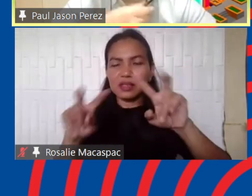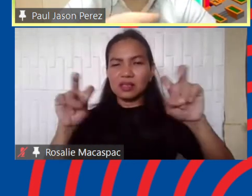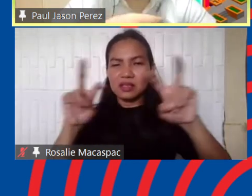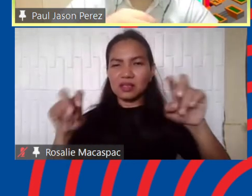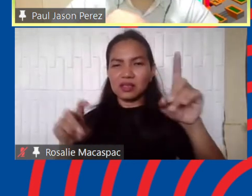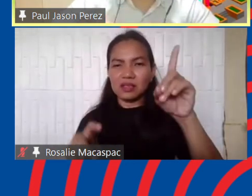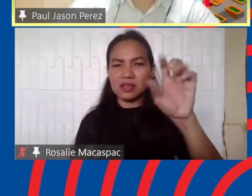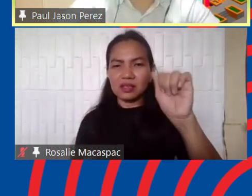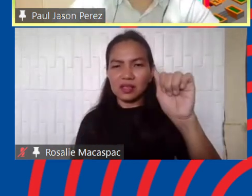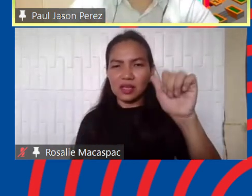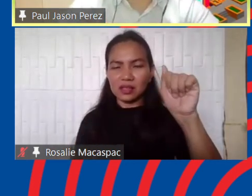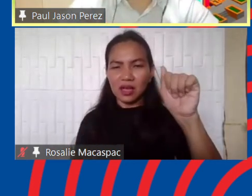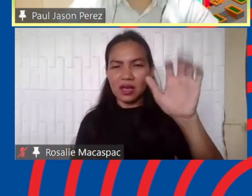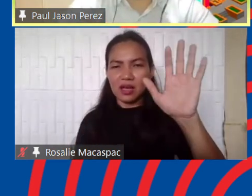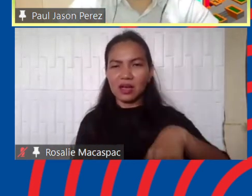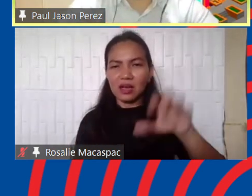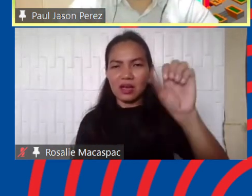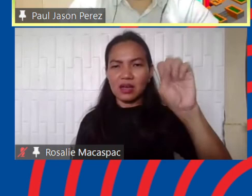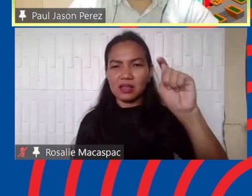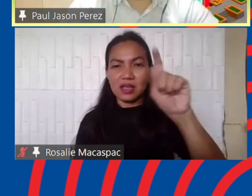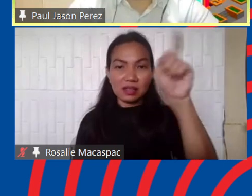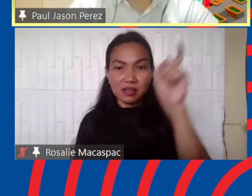sets?